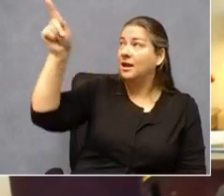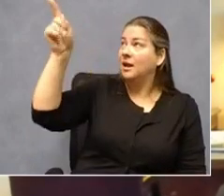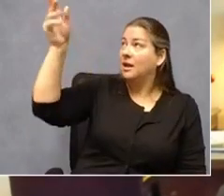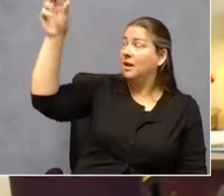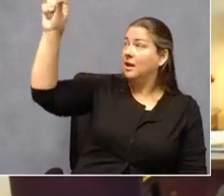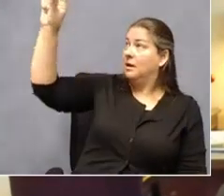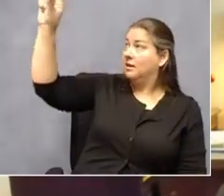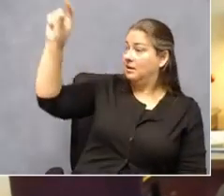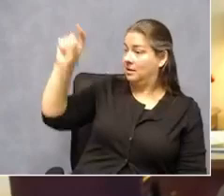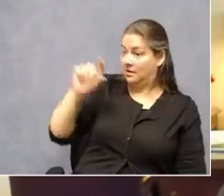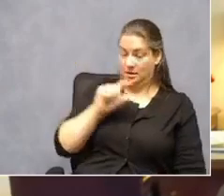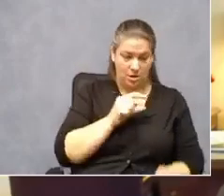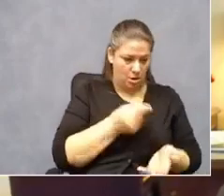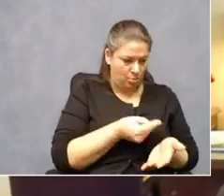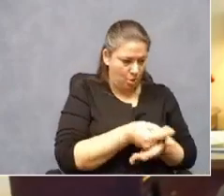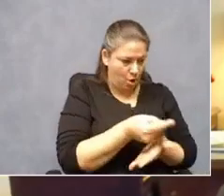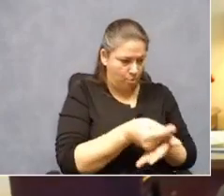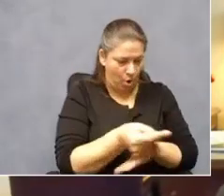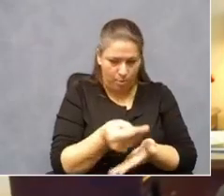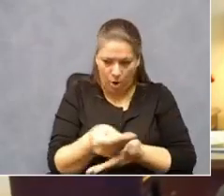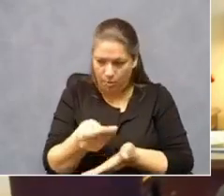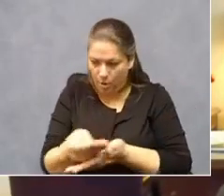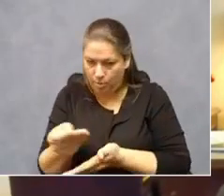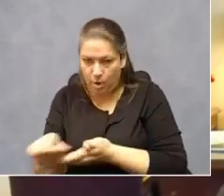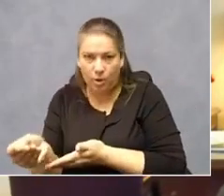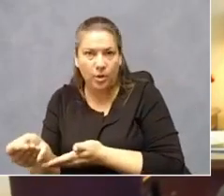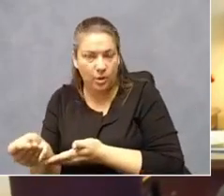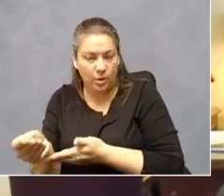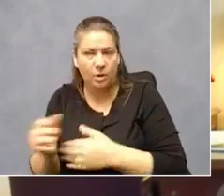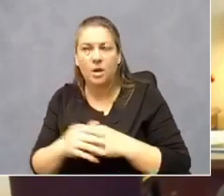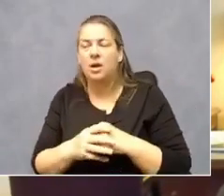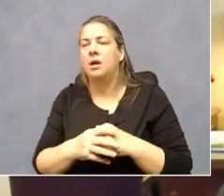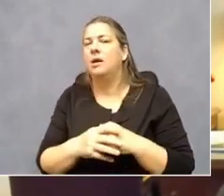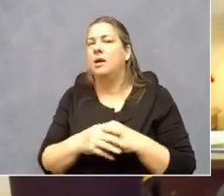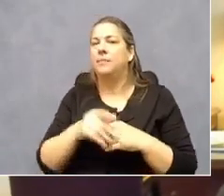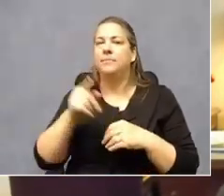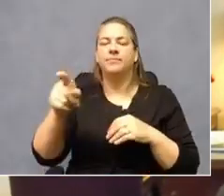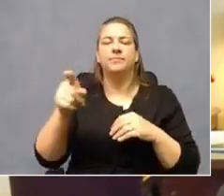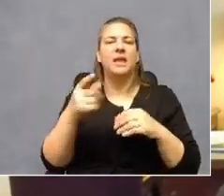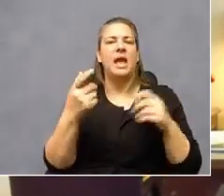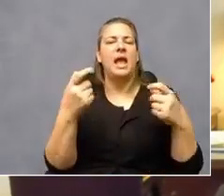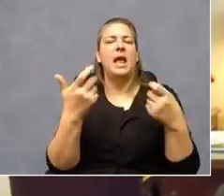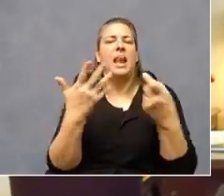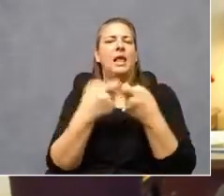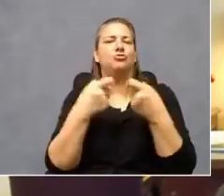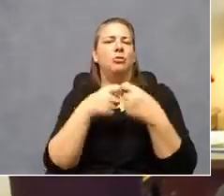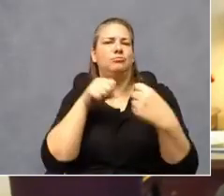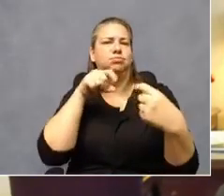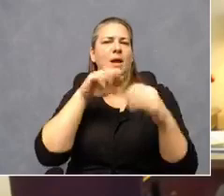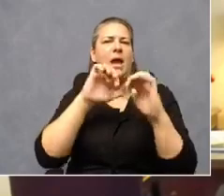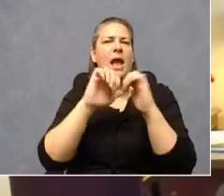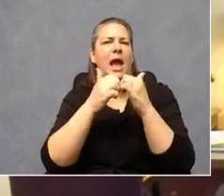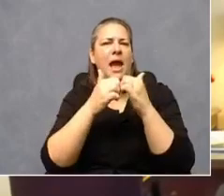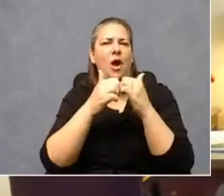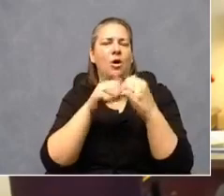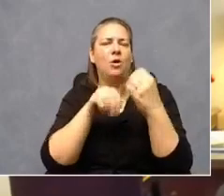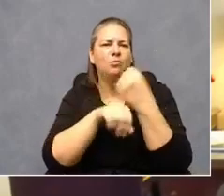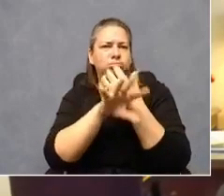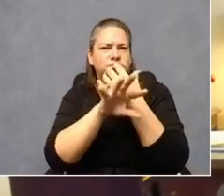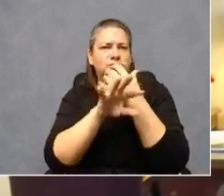electronic devices for connecting residents and patients, and also through